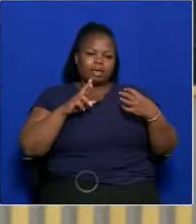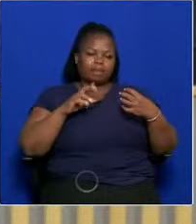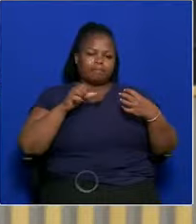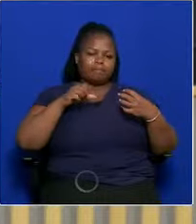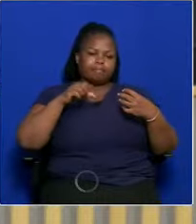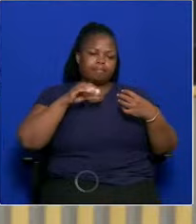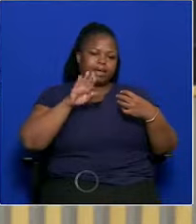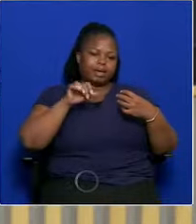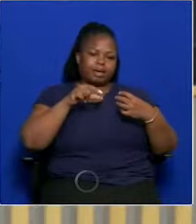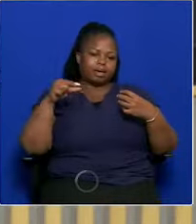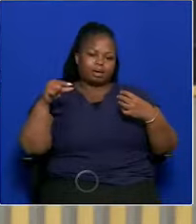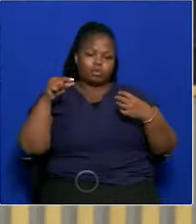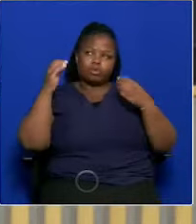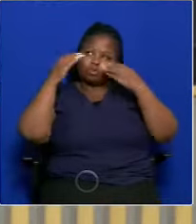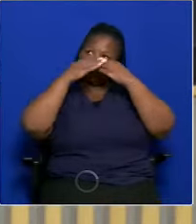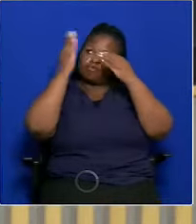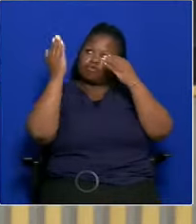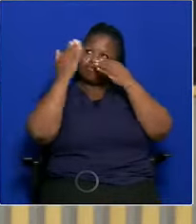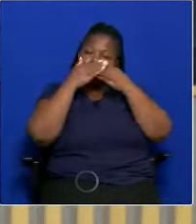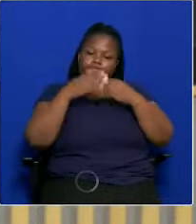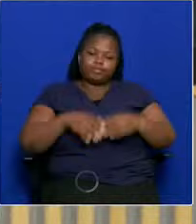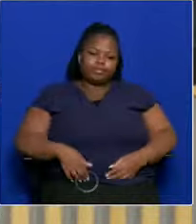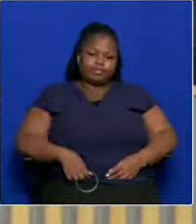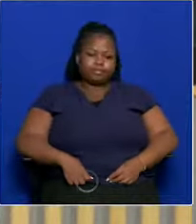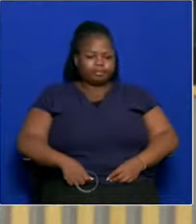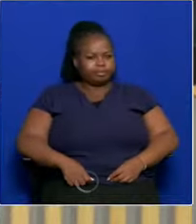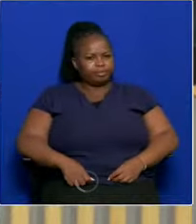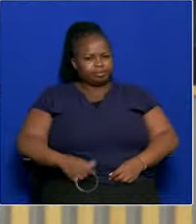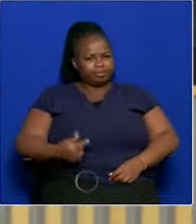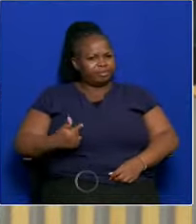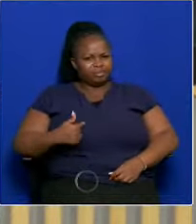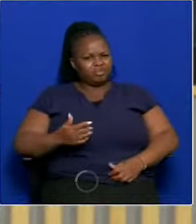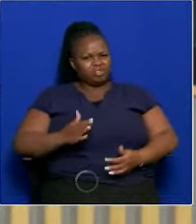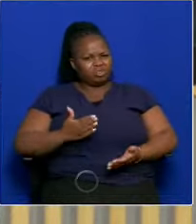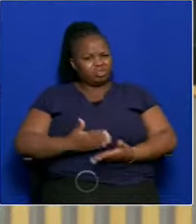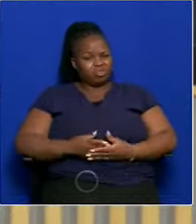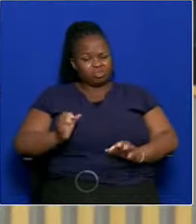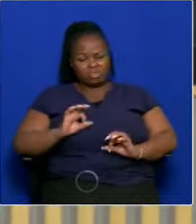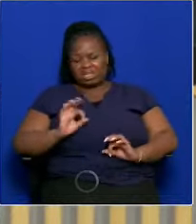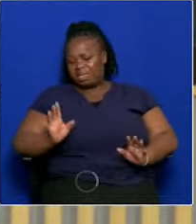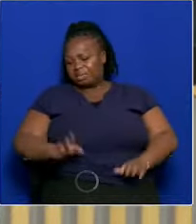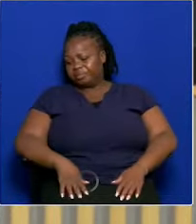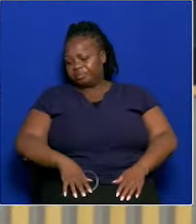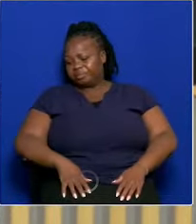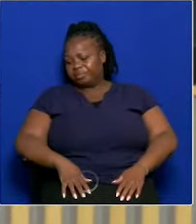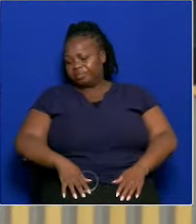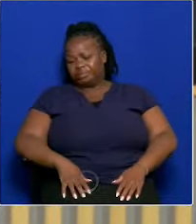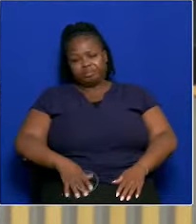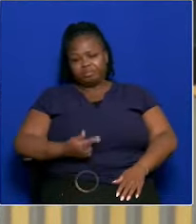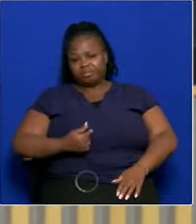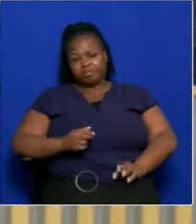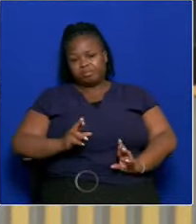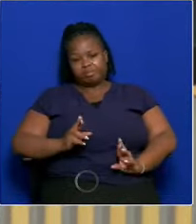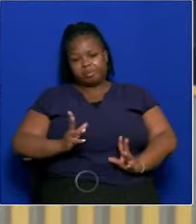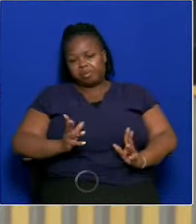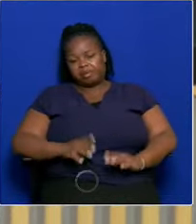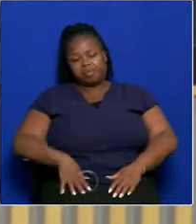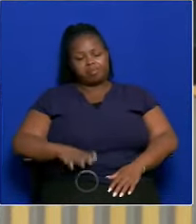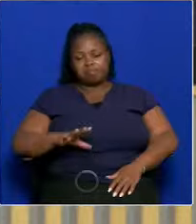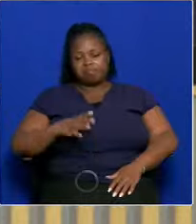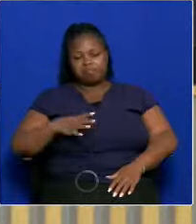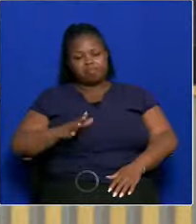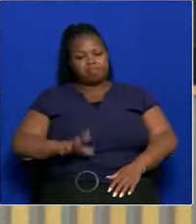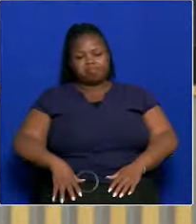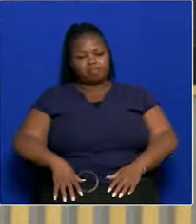Thank you, General. I'm not sure that it's clearing what I was hoping it would clear, but that's where I leave it.